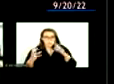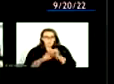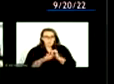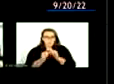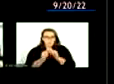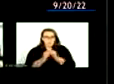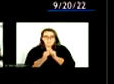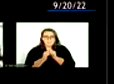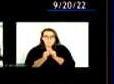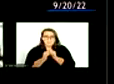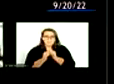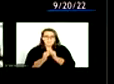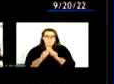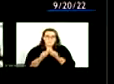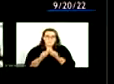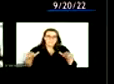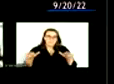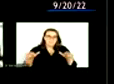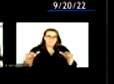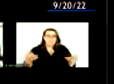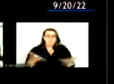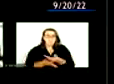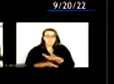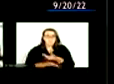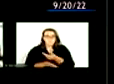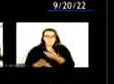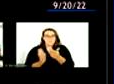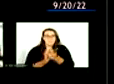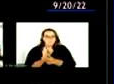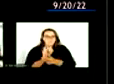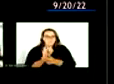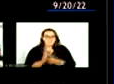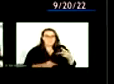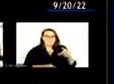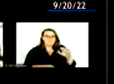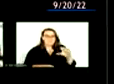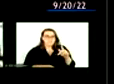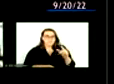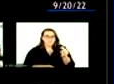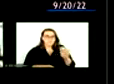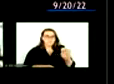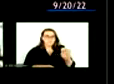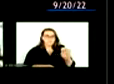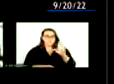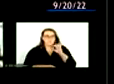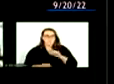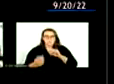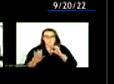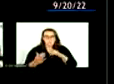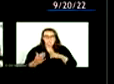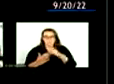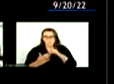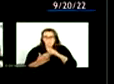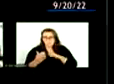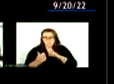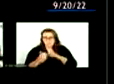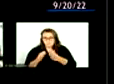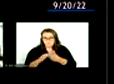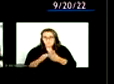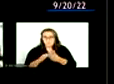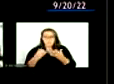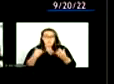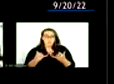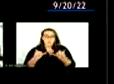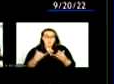transmit a new legislative package that addresses some challenges with the current law